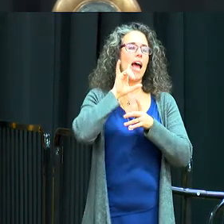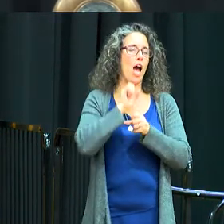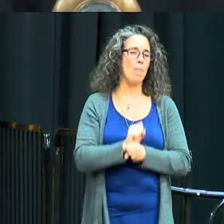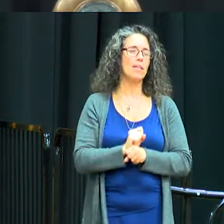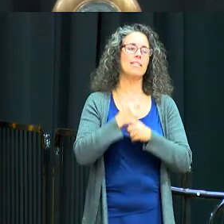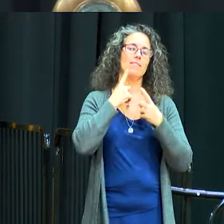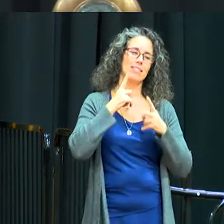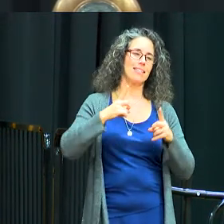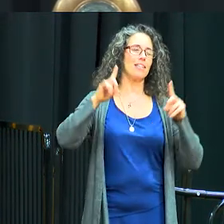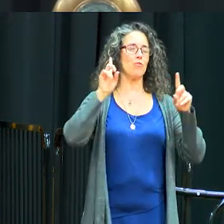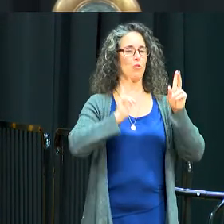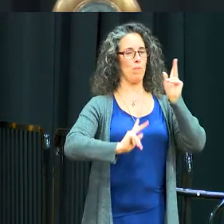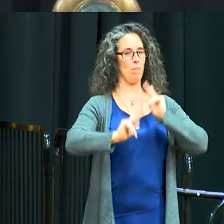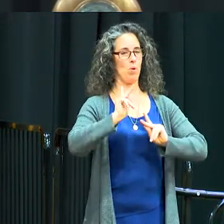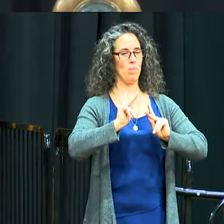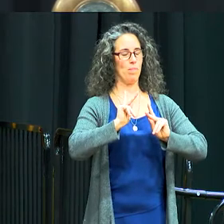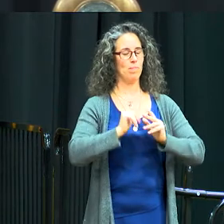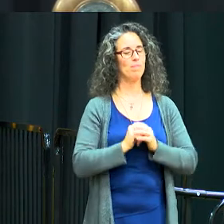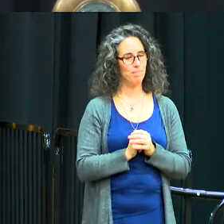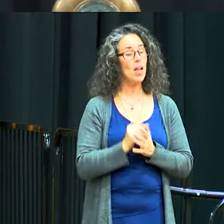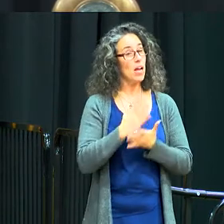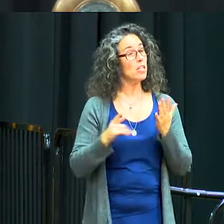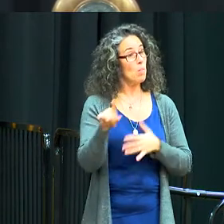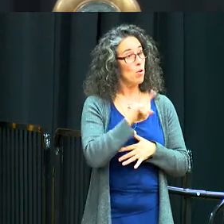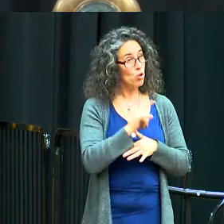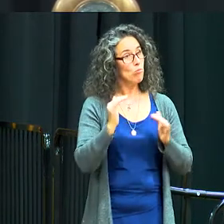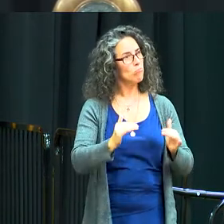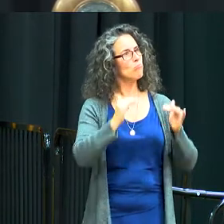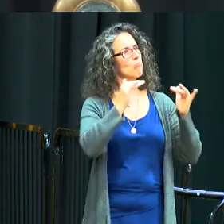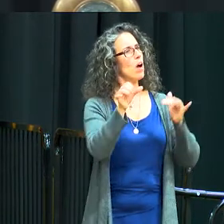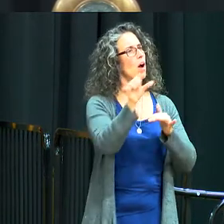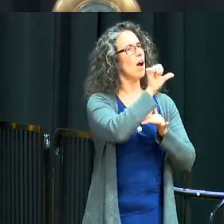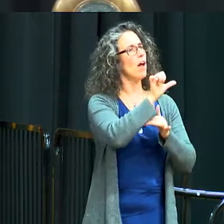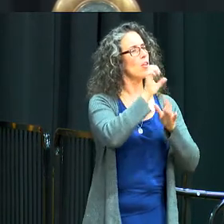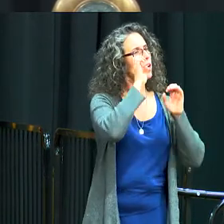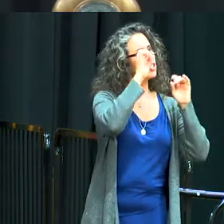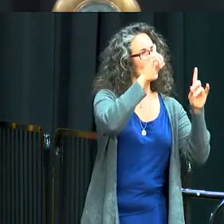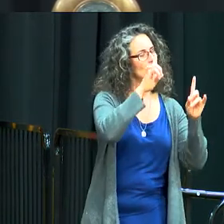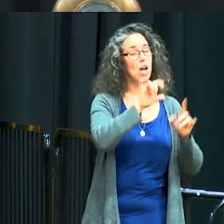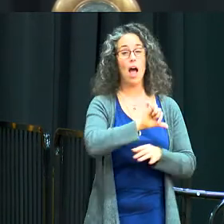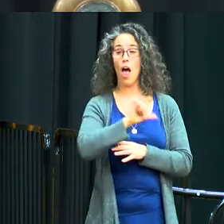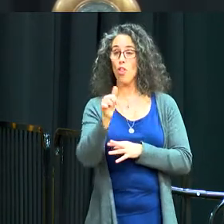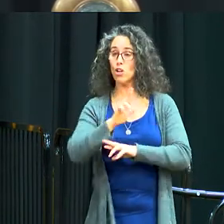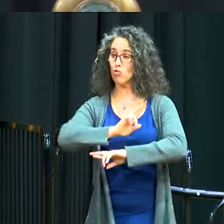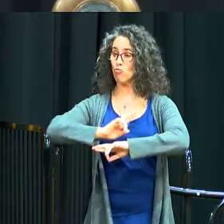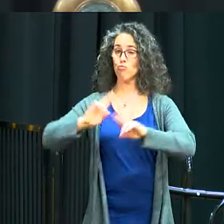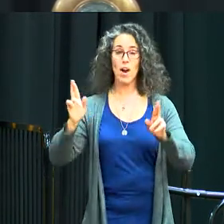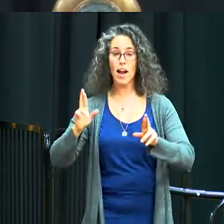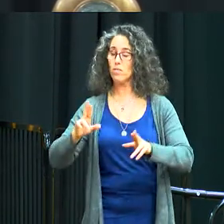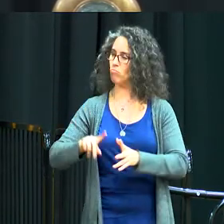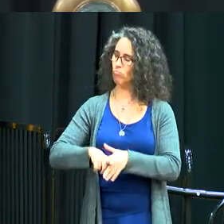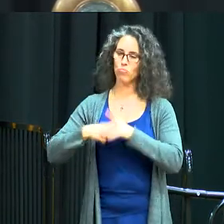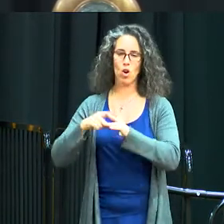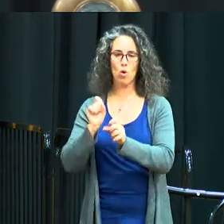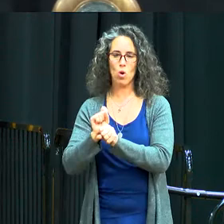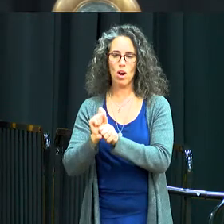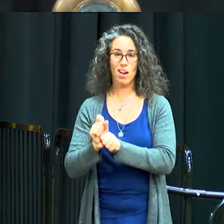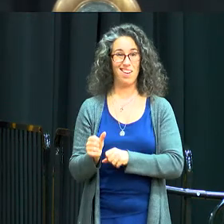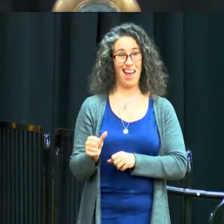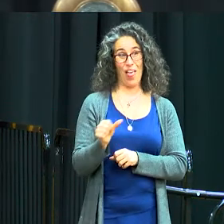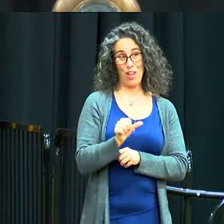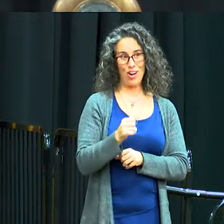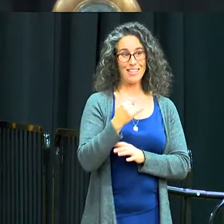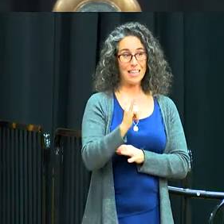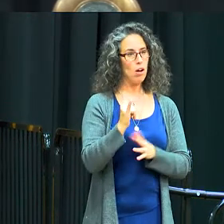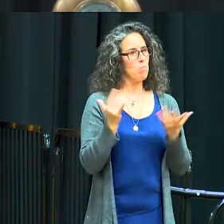go on to higher education. Some of you are ready to launch into a job, career, or profession. And some of you are asking, what now?